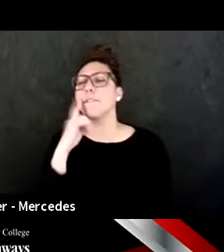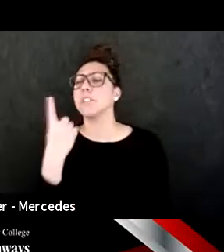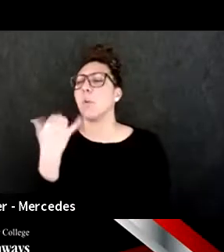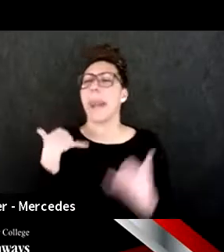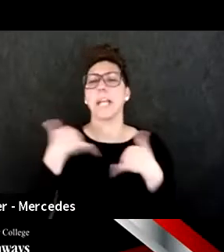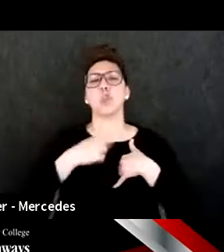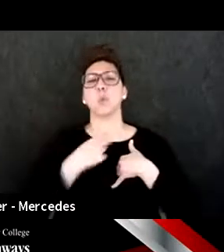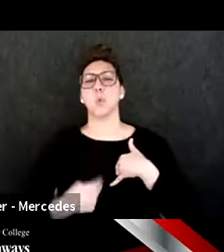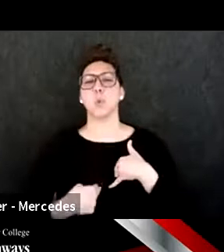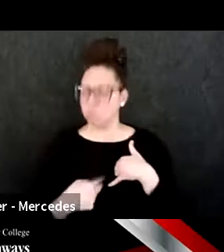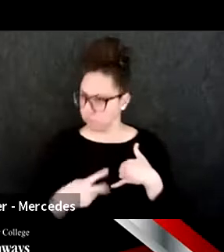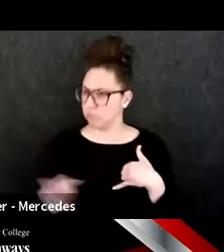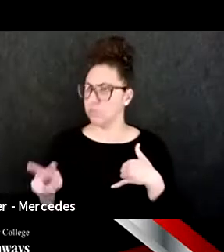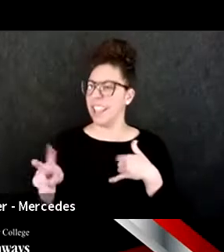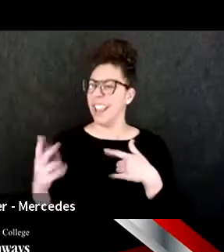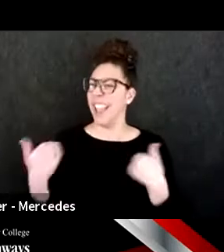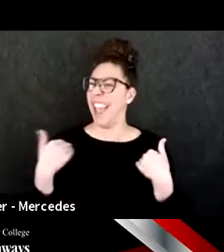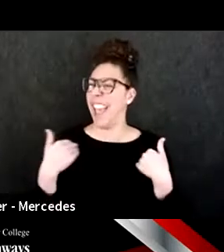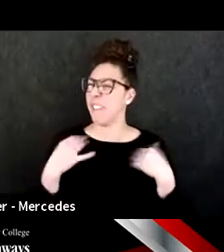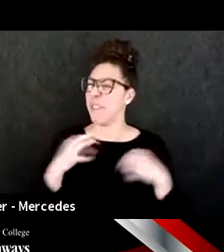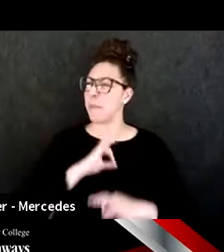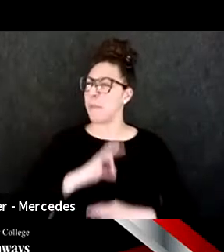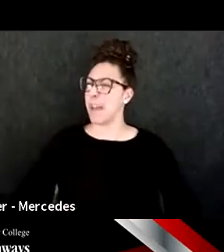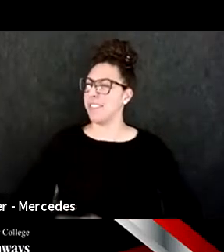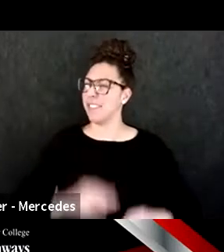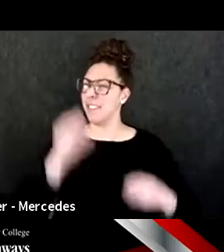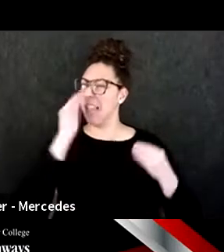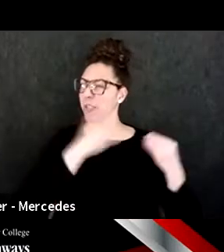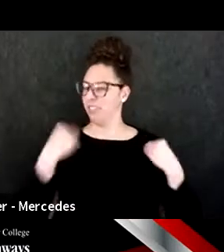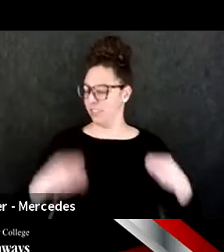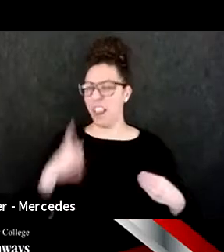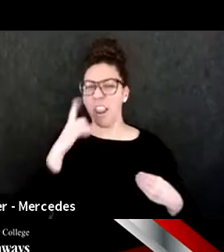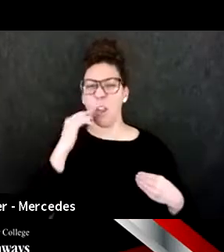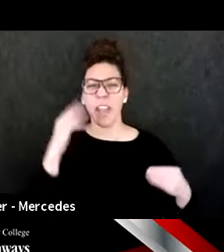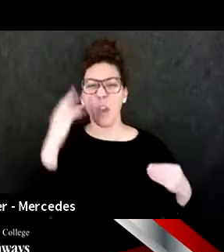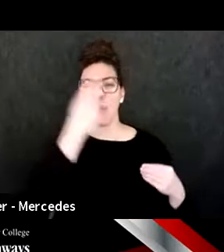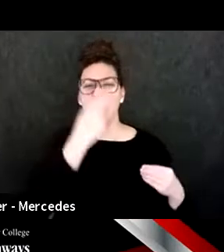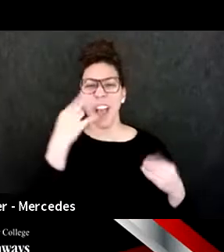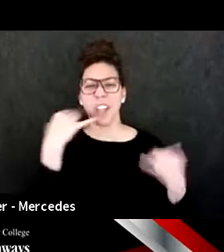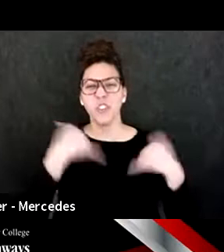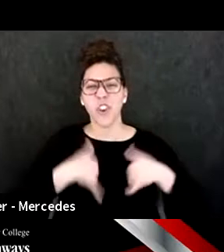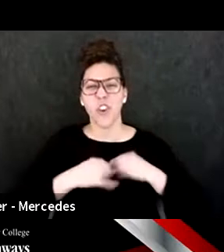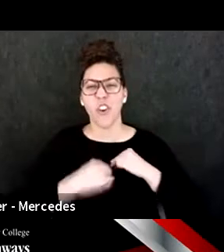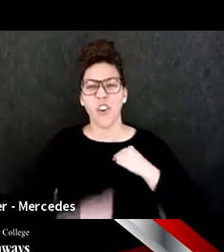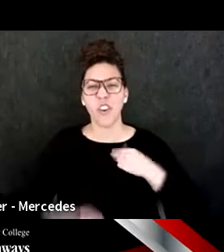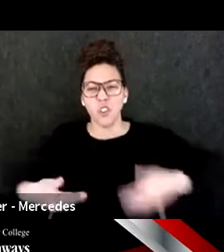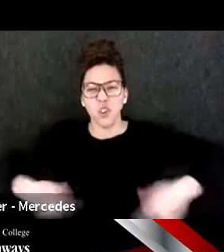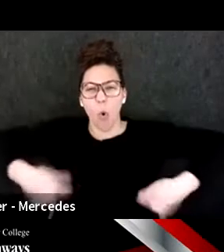and he introduced himself as the president. I'm in a suit, of course. And I thought, wow, Fresno City is pretty relaxed.